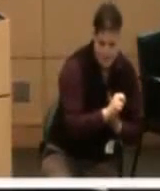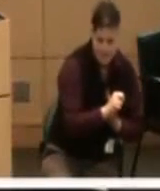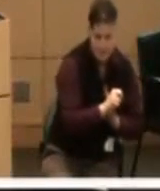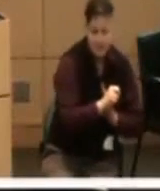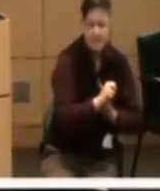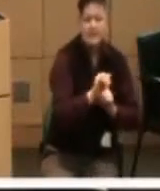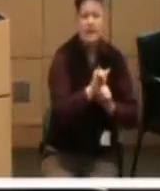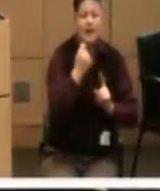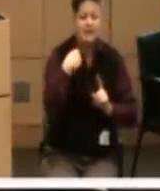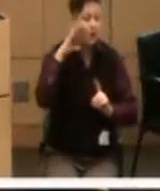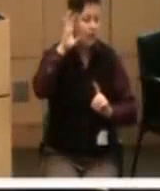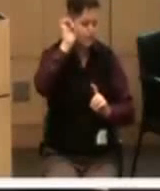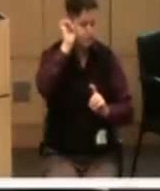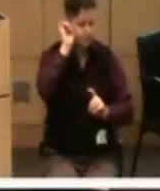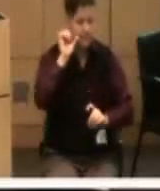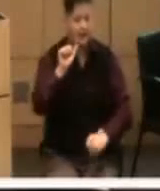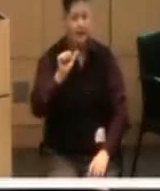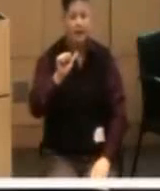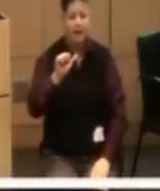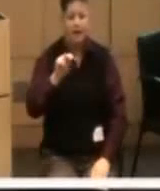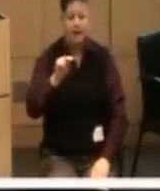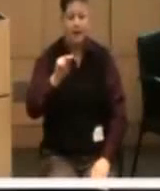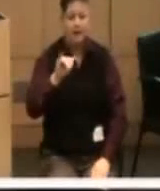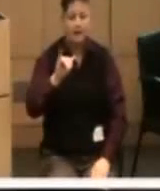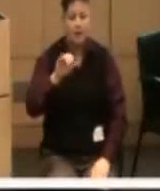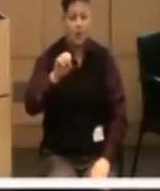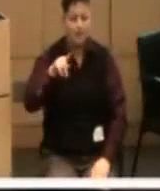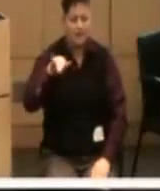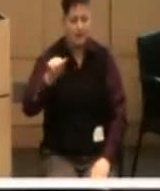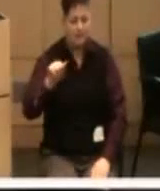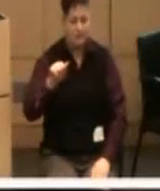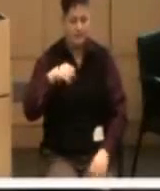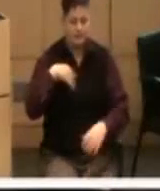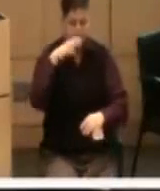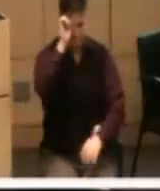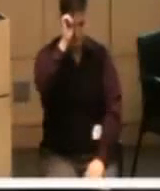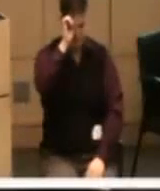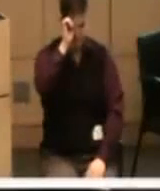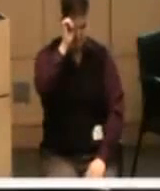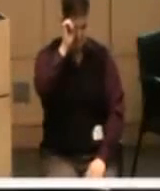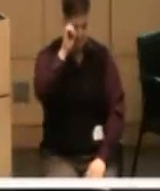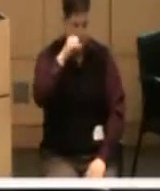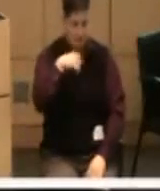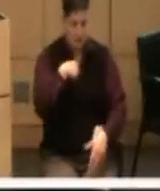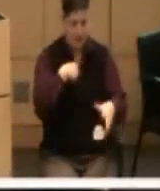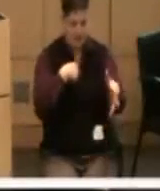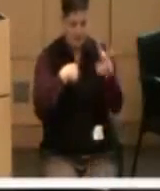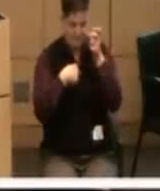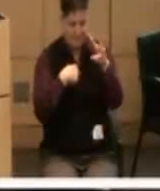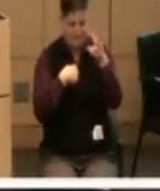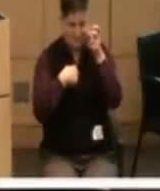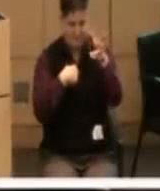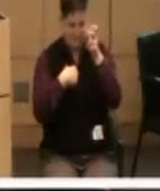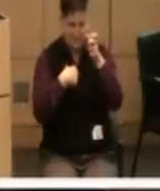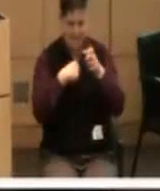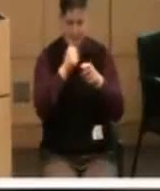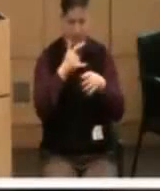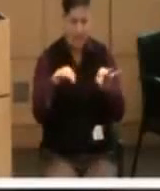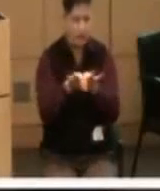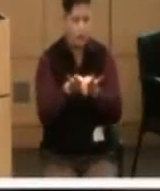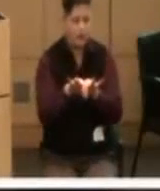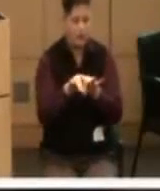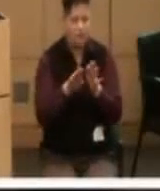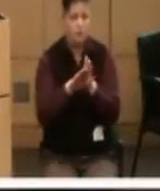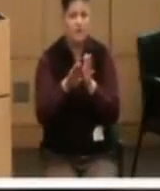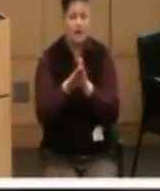so they have asymmetric input to their eyes, there's, you know, it's not like the critical, the period for